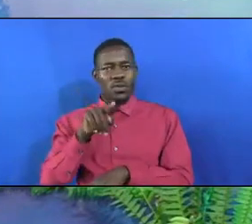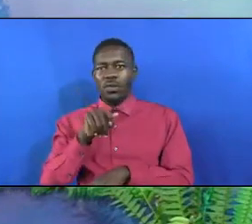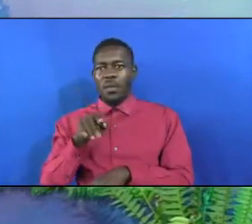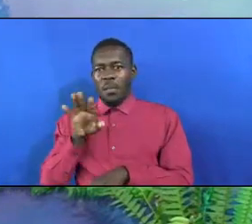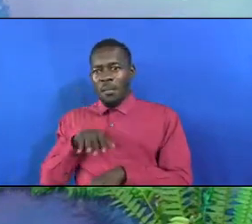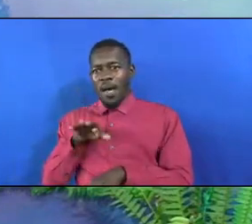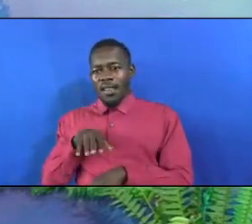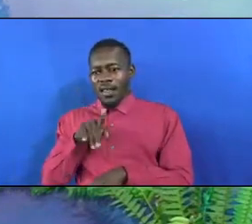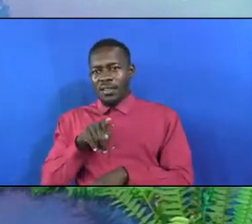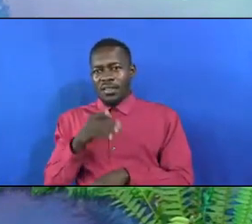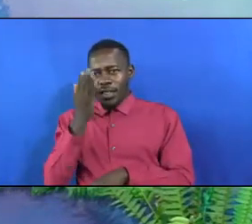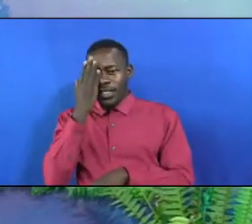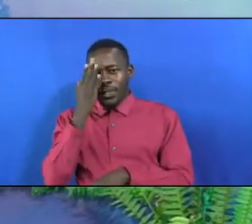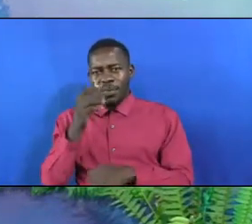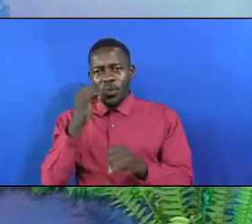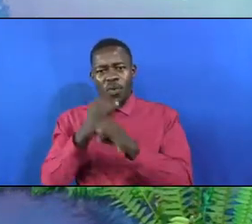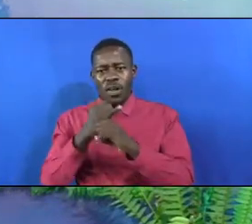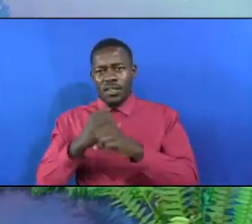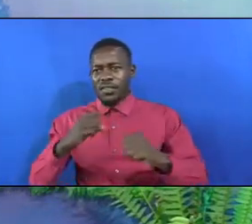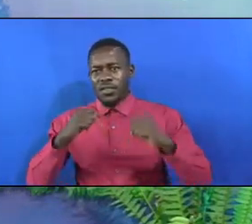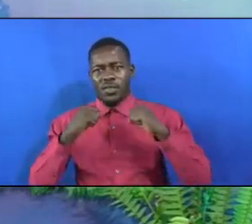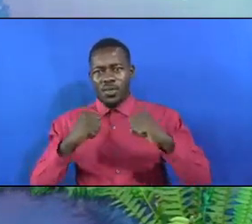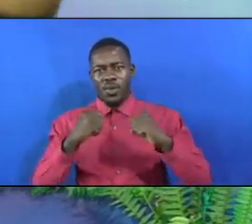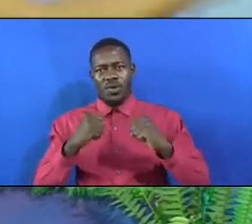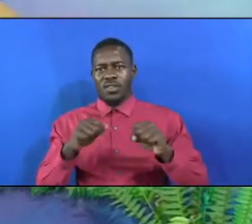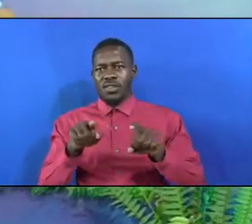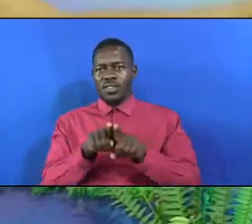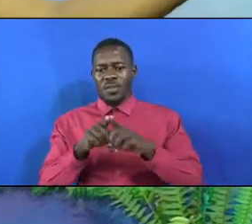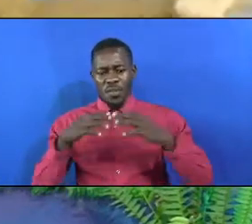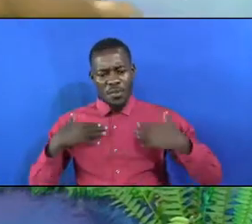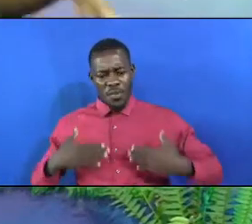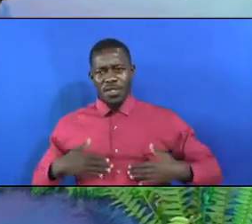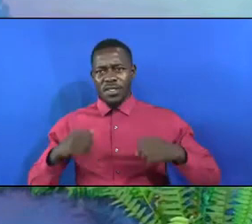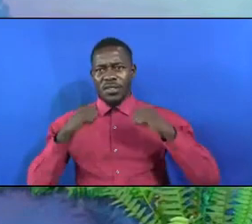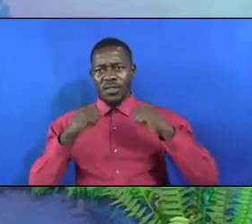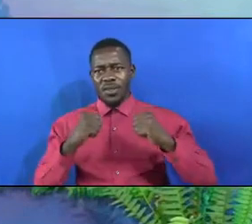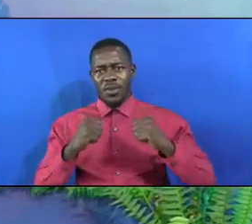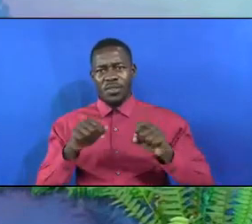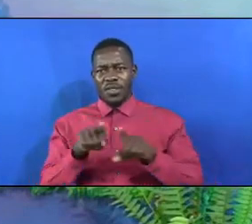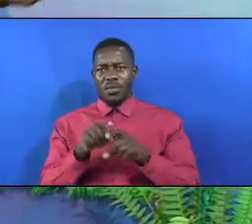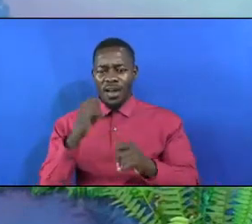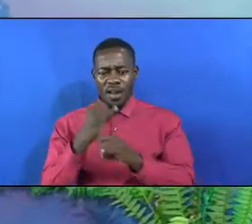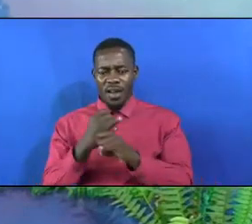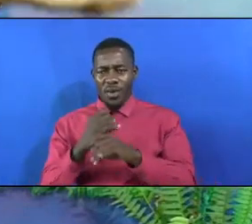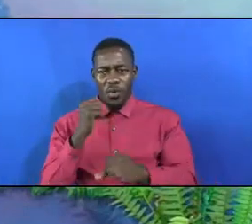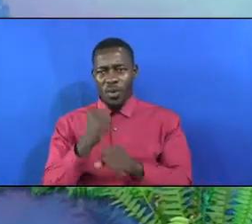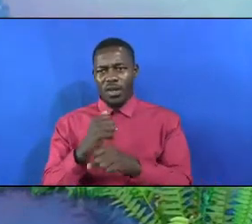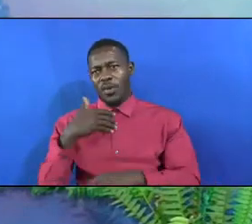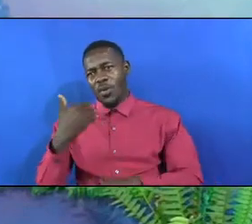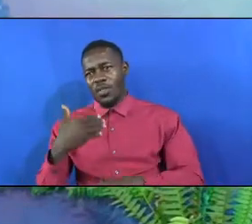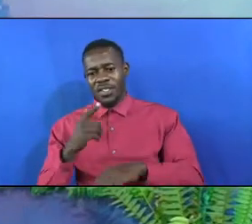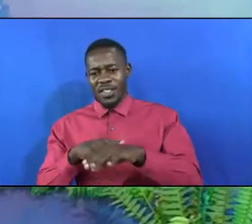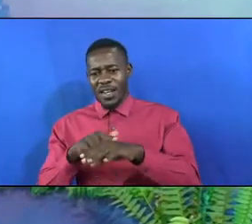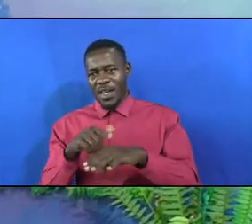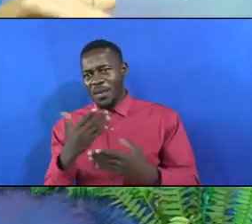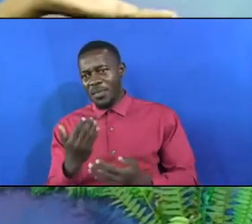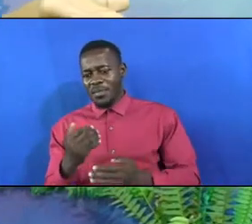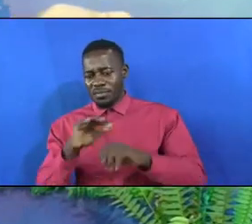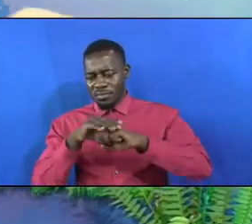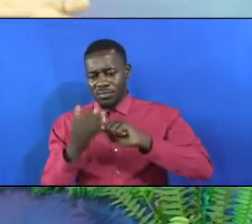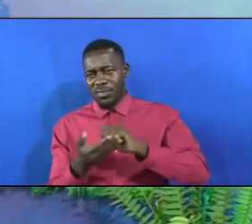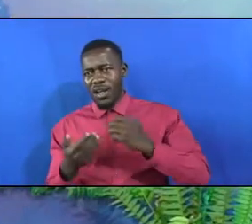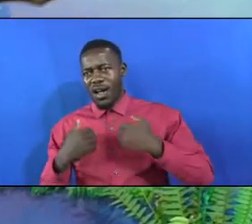very hardworking. Eh? Their body opens up before they come. So by the time they're coming, the child is already born.